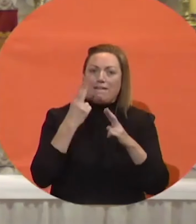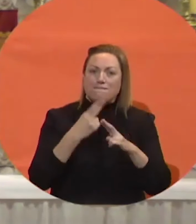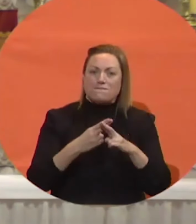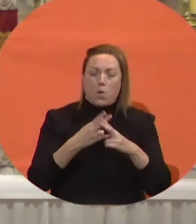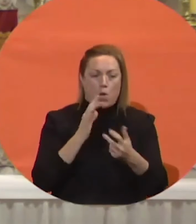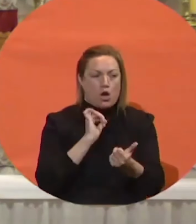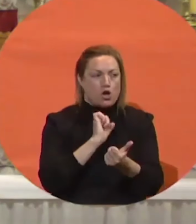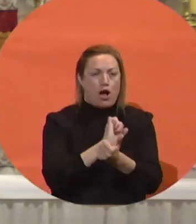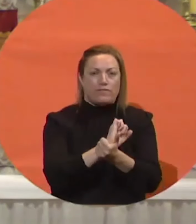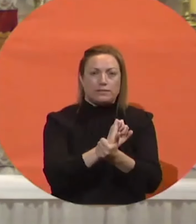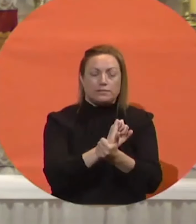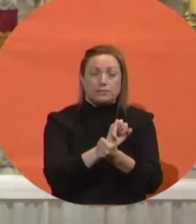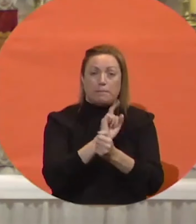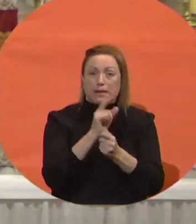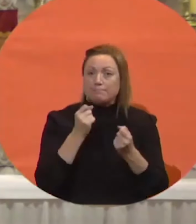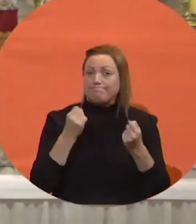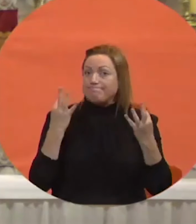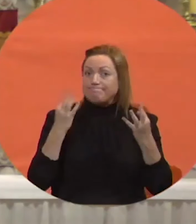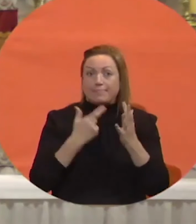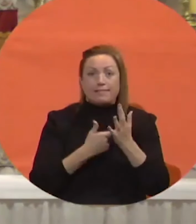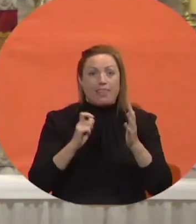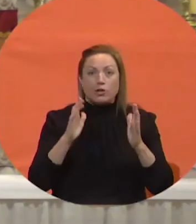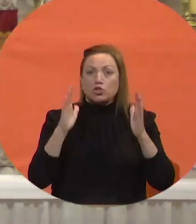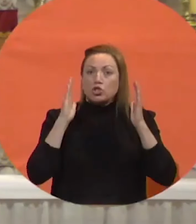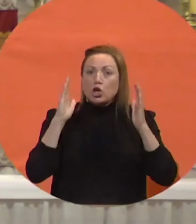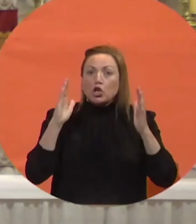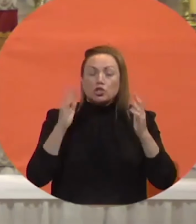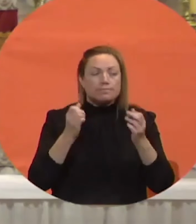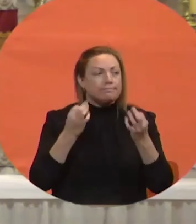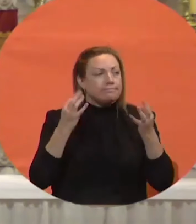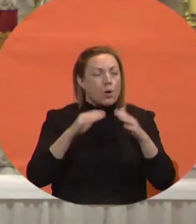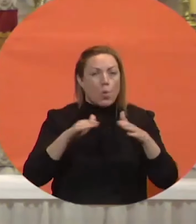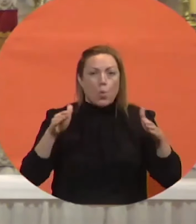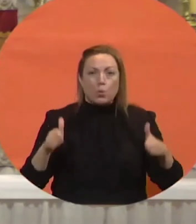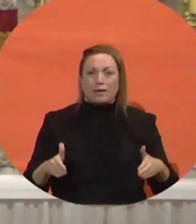no Catholic church or altar.